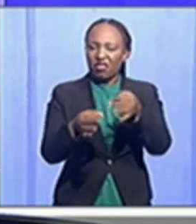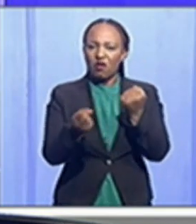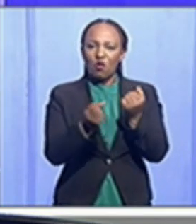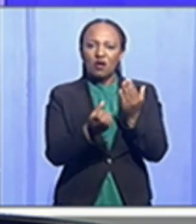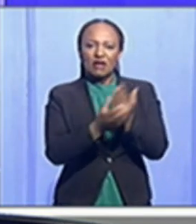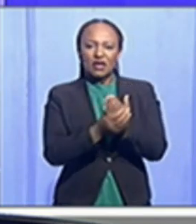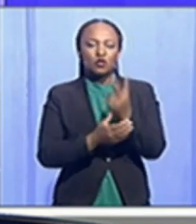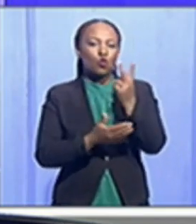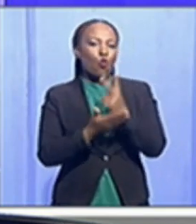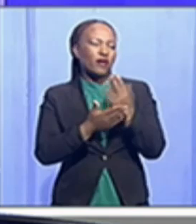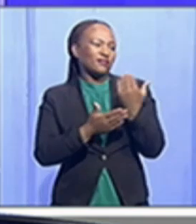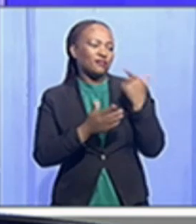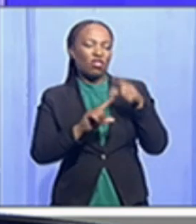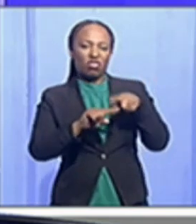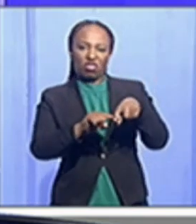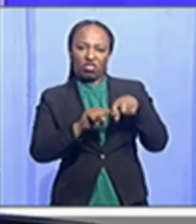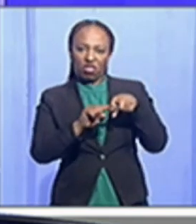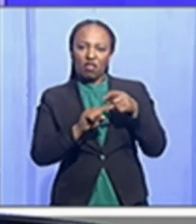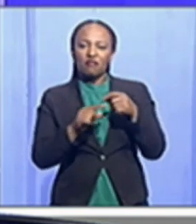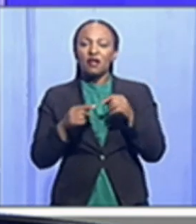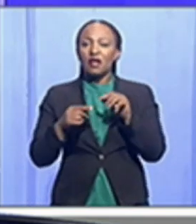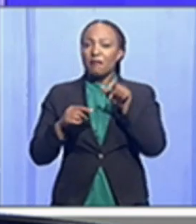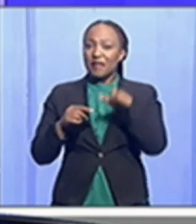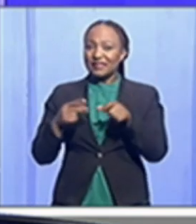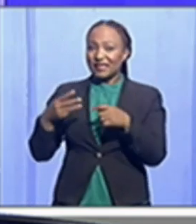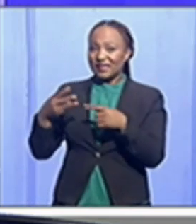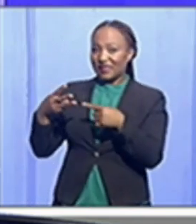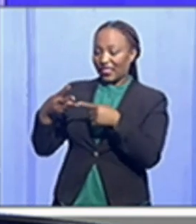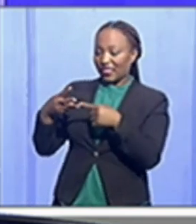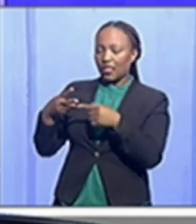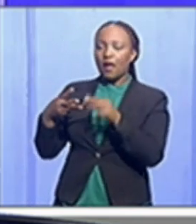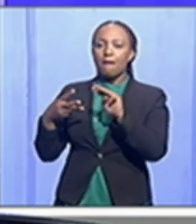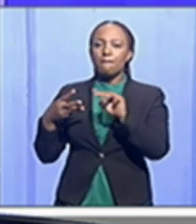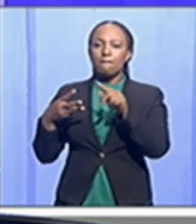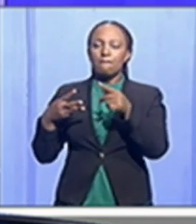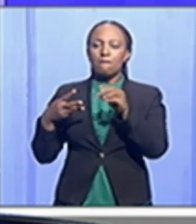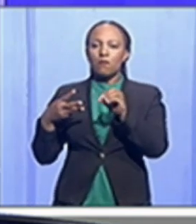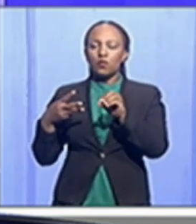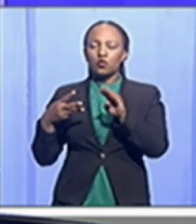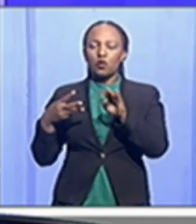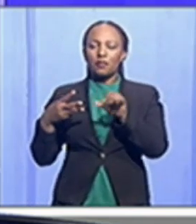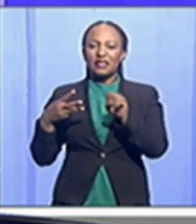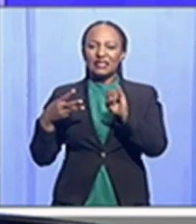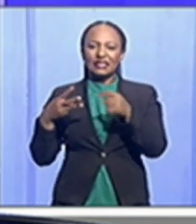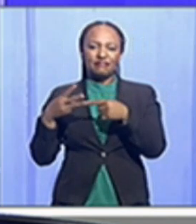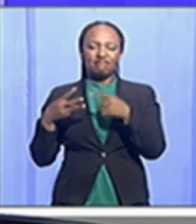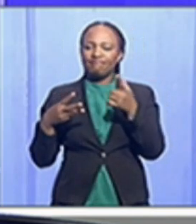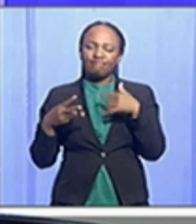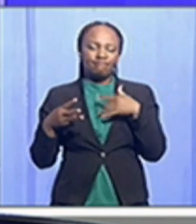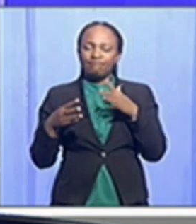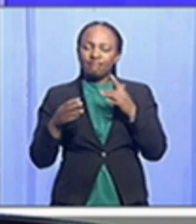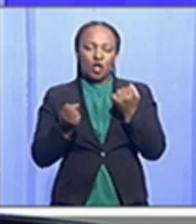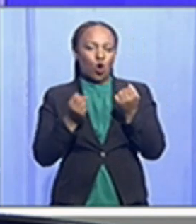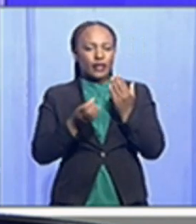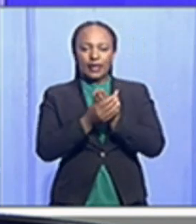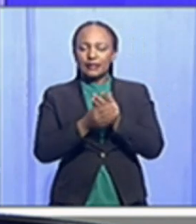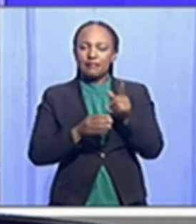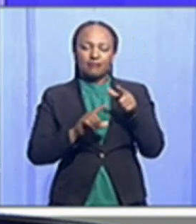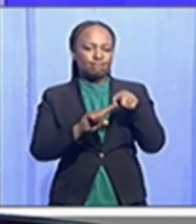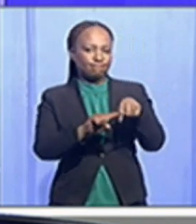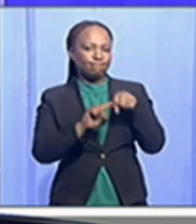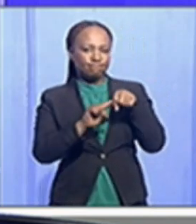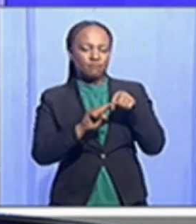pedi molatofatšwa wa boraro Mthobisi Mncube o be a nyaka gore tsheko e fegwe ka lebaka la tsela yeo a swerego ka yona ka kgolegong ya Kgoši